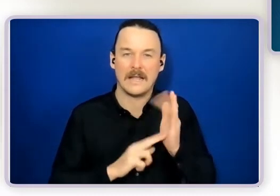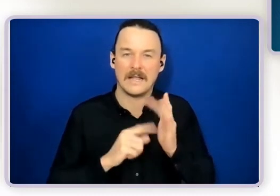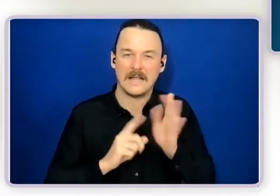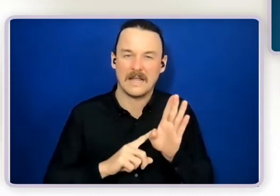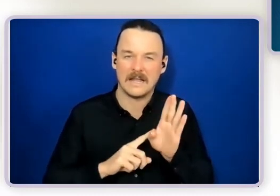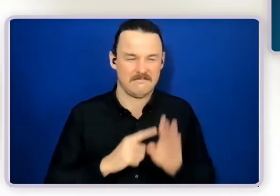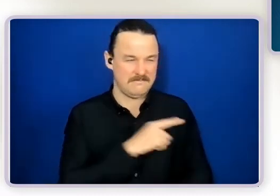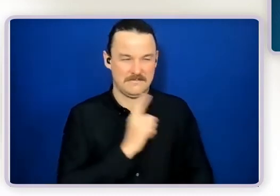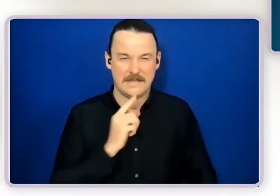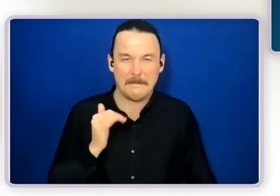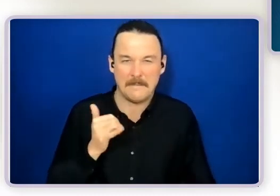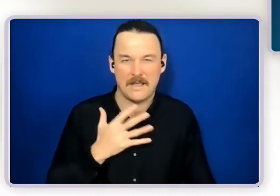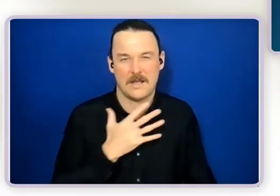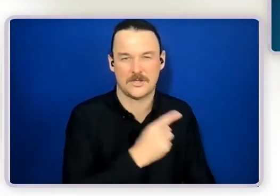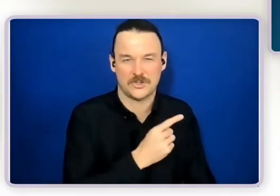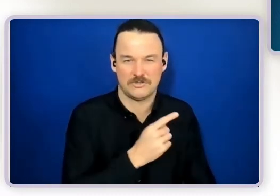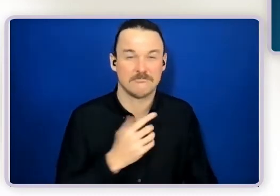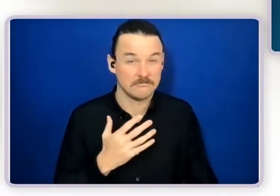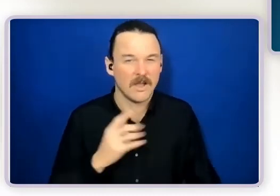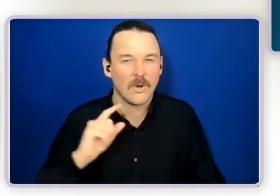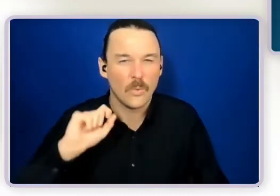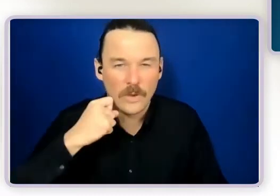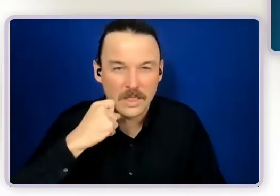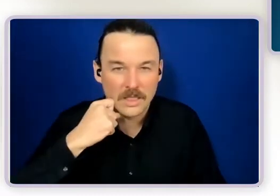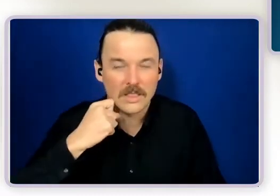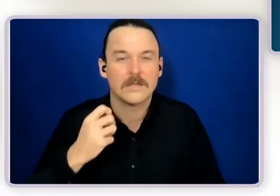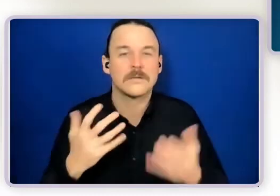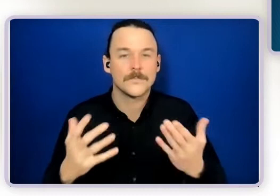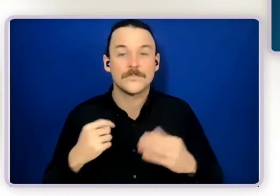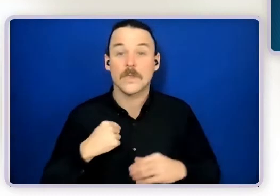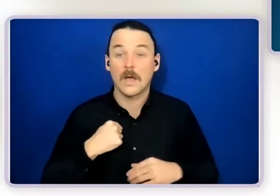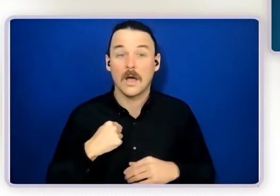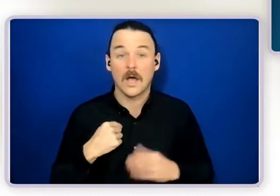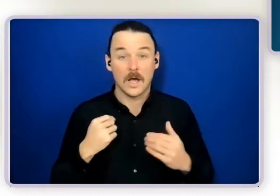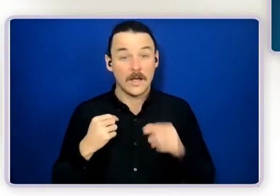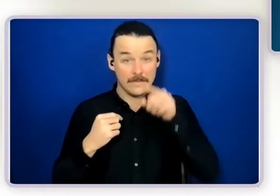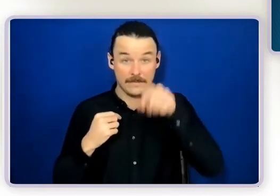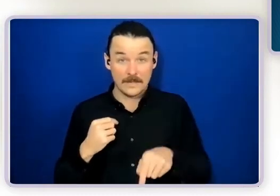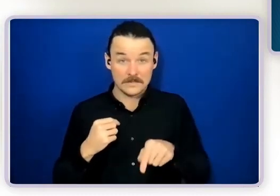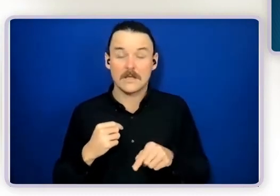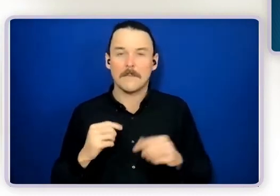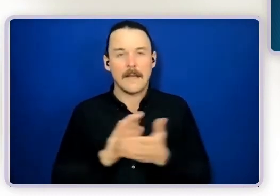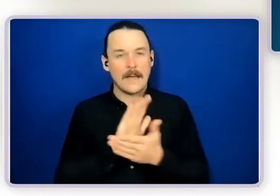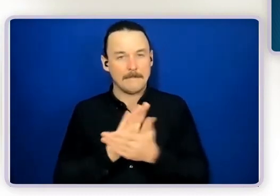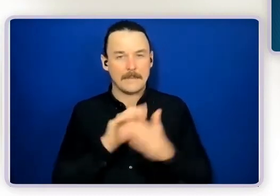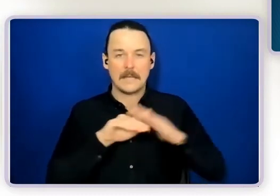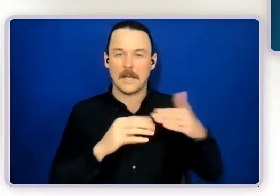probably haven't replicated it in full, was in the guidelines because they're certainly correct.